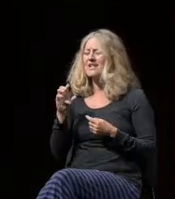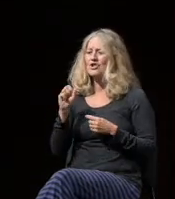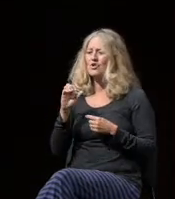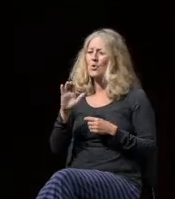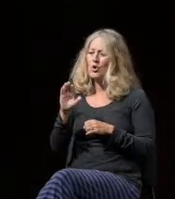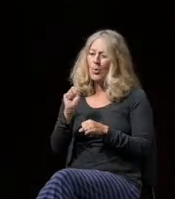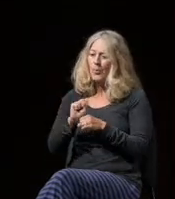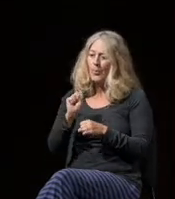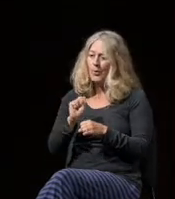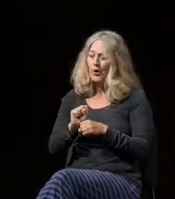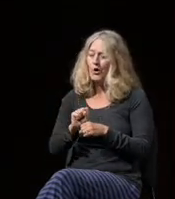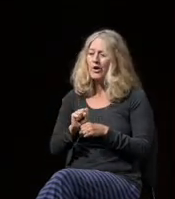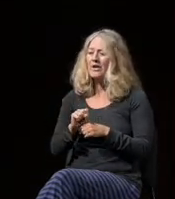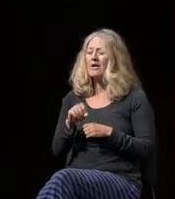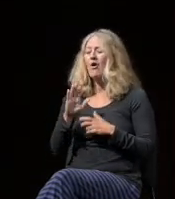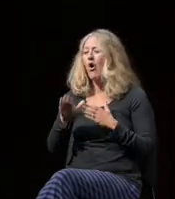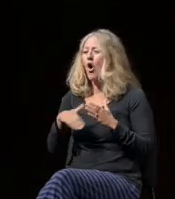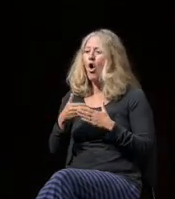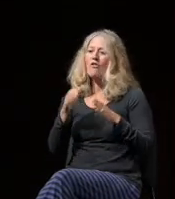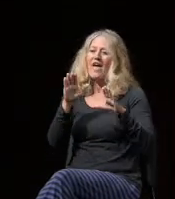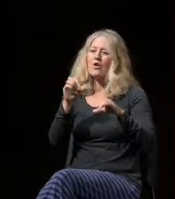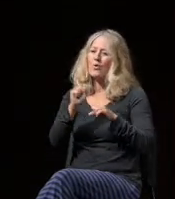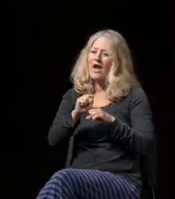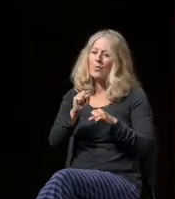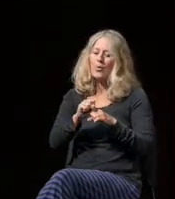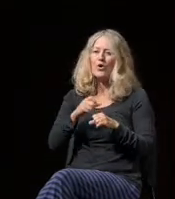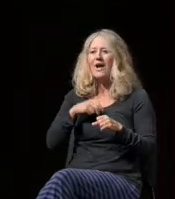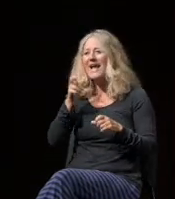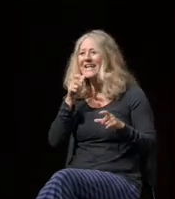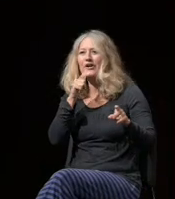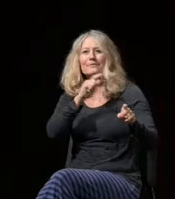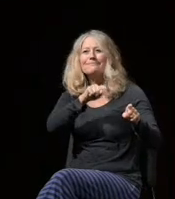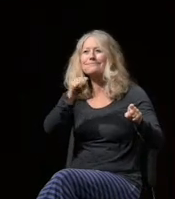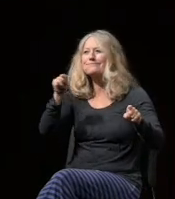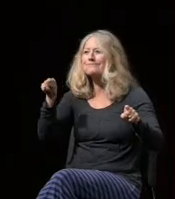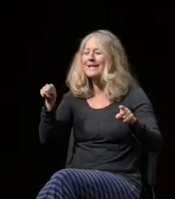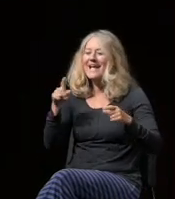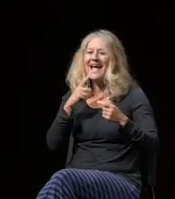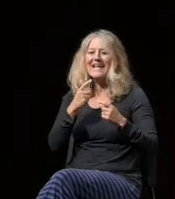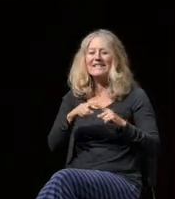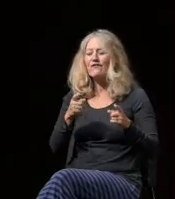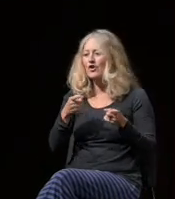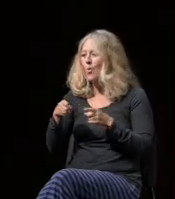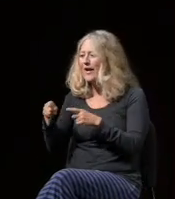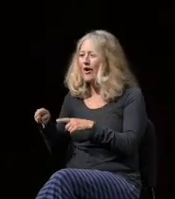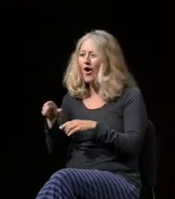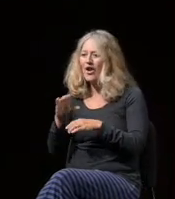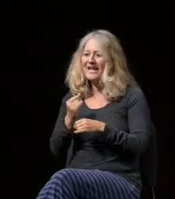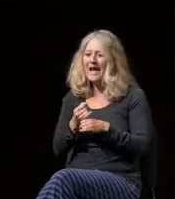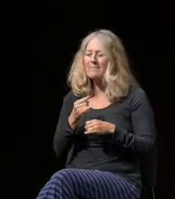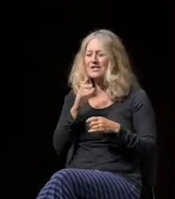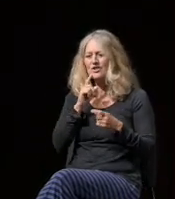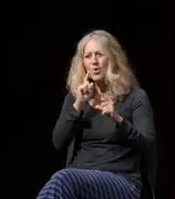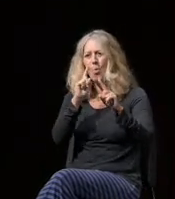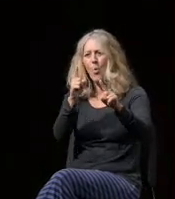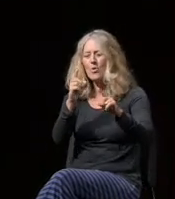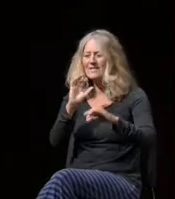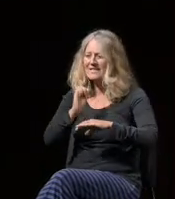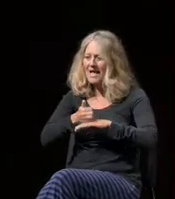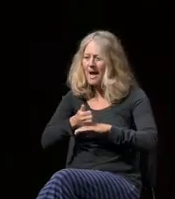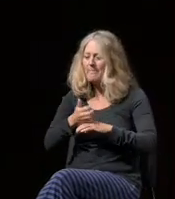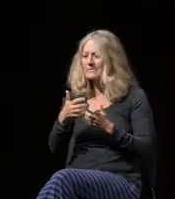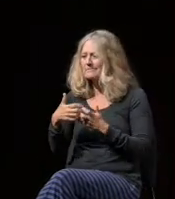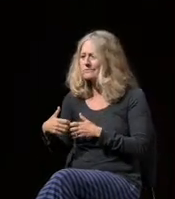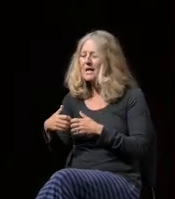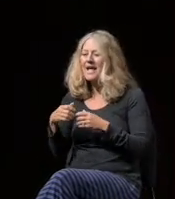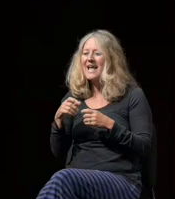to do, all of that great work that I'm hearing and the different types of things that are happening, the goals that you have, you know,